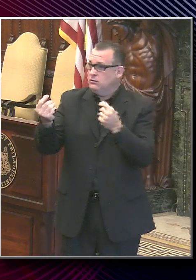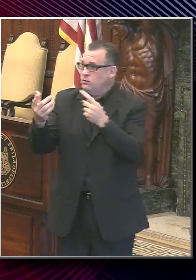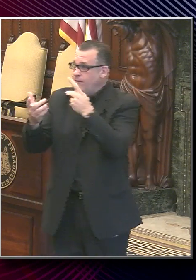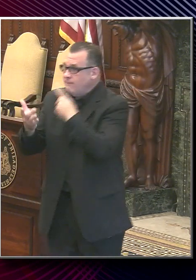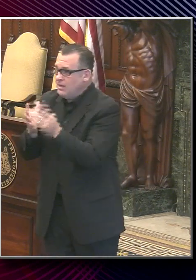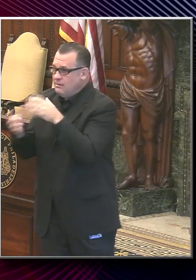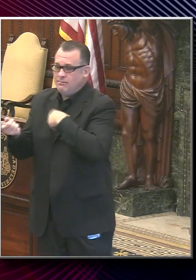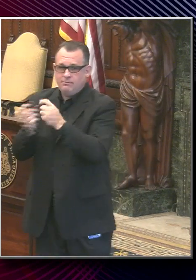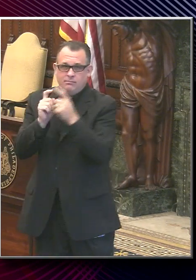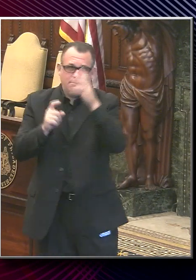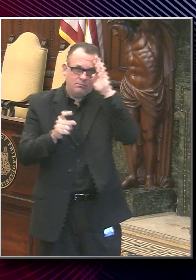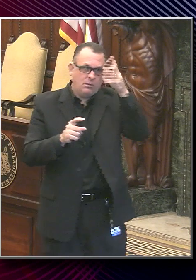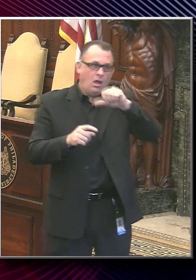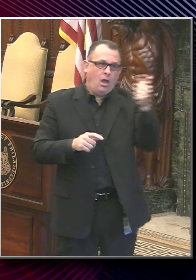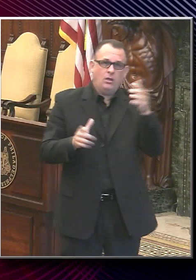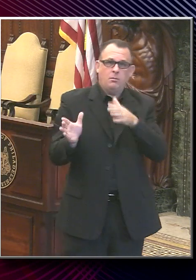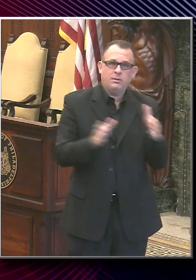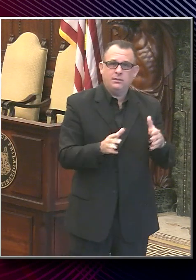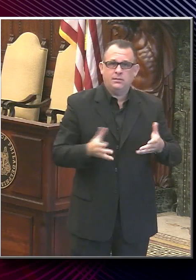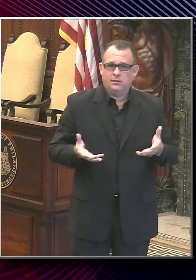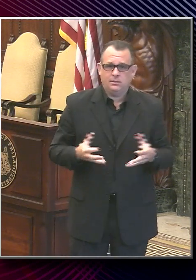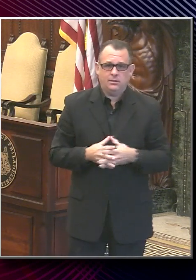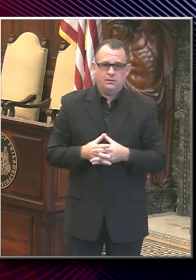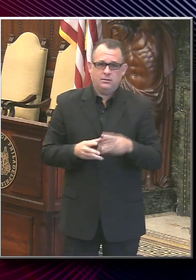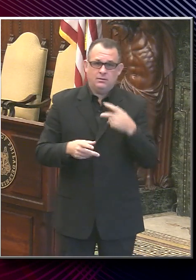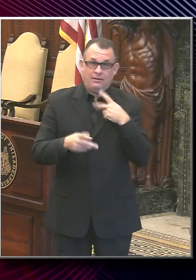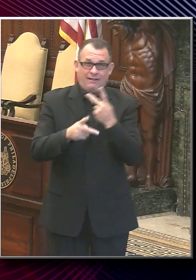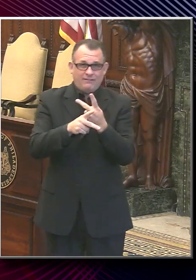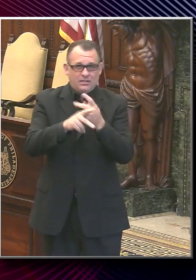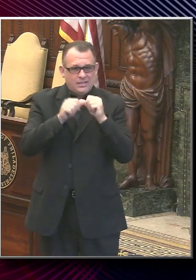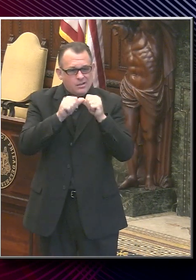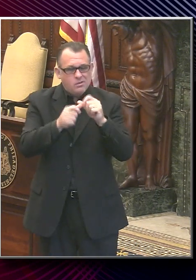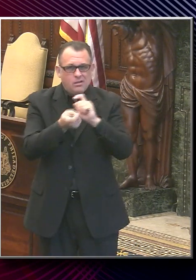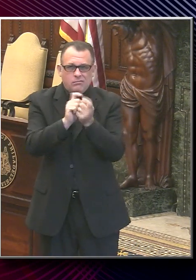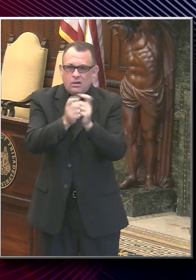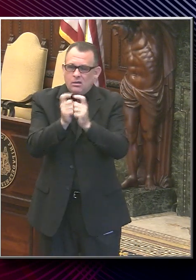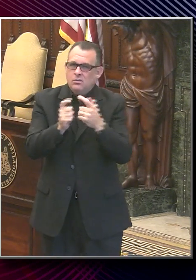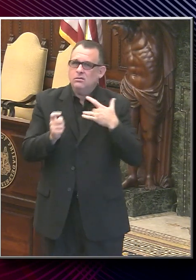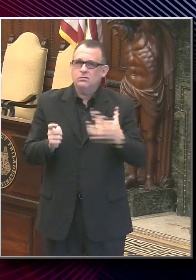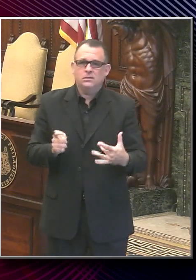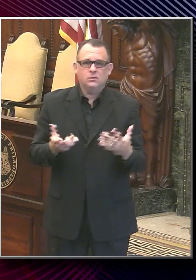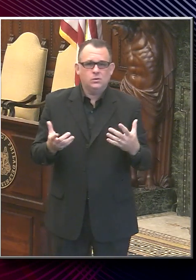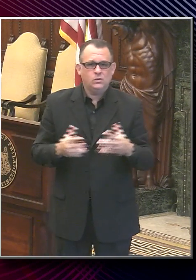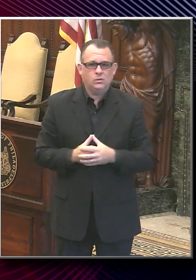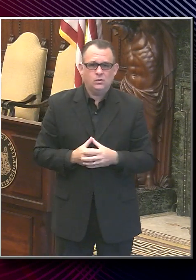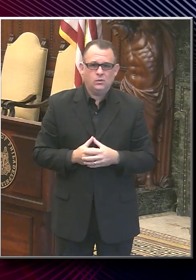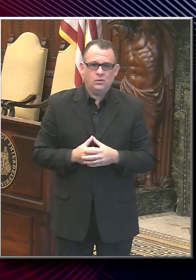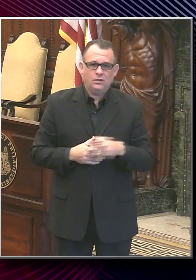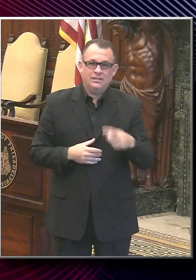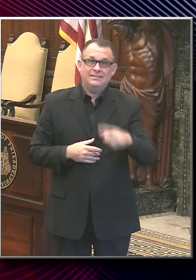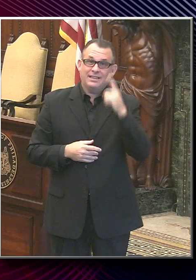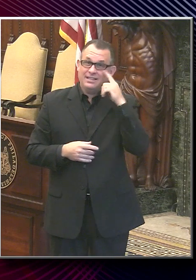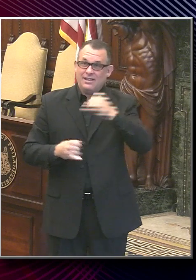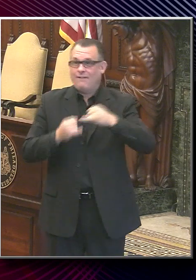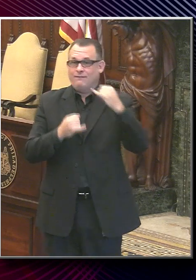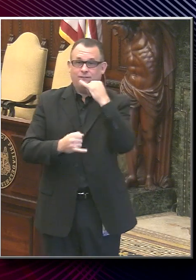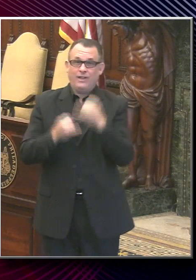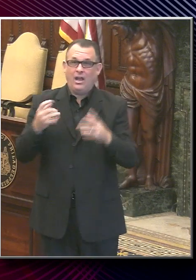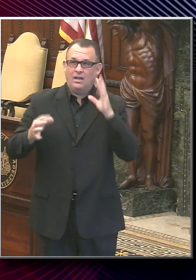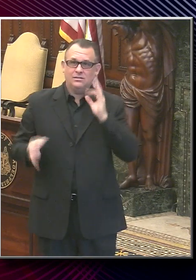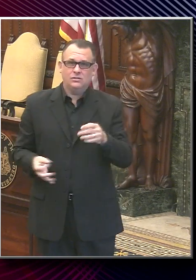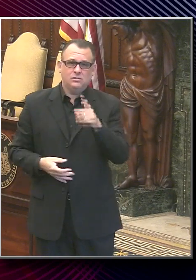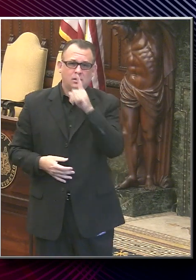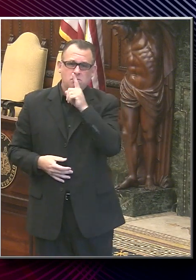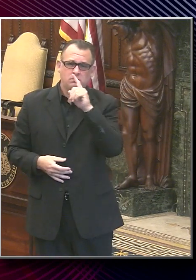So, it continues to be a fluid situation. We're not going to say that, this is the final end all and be all for